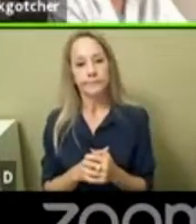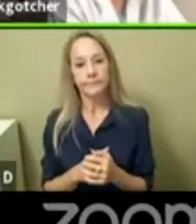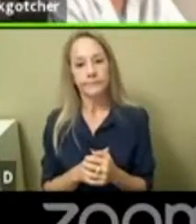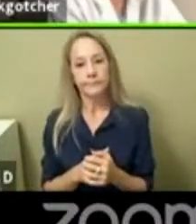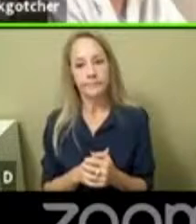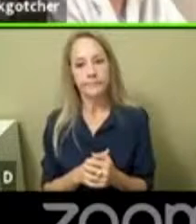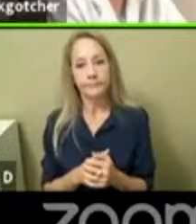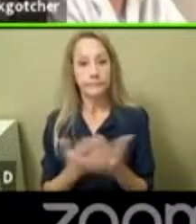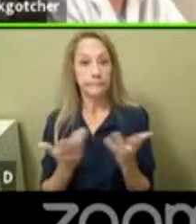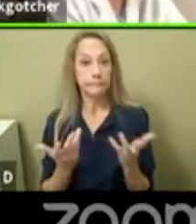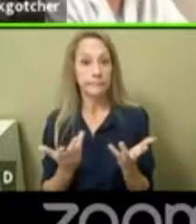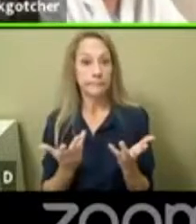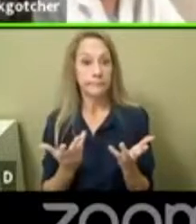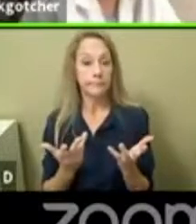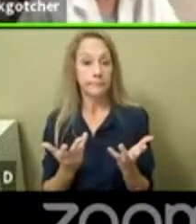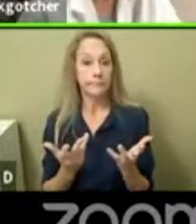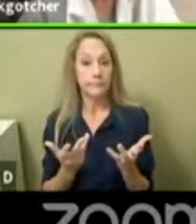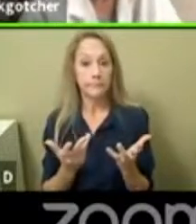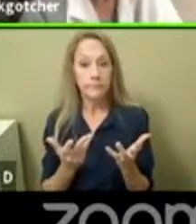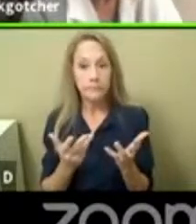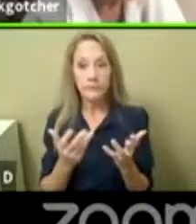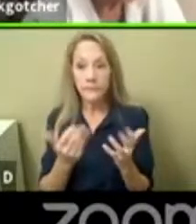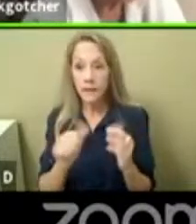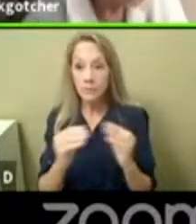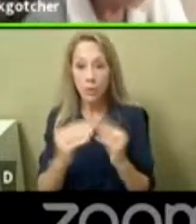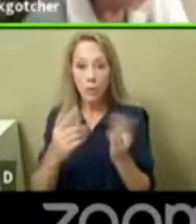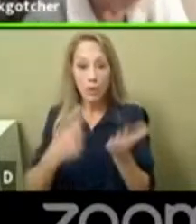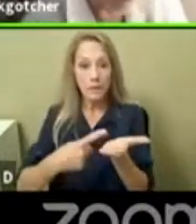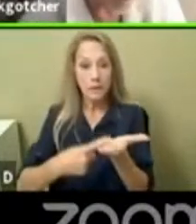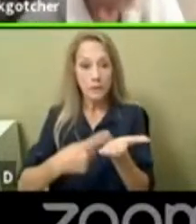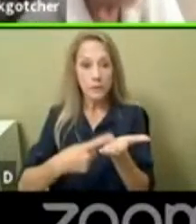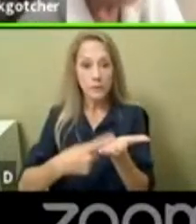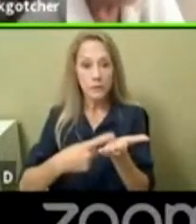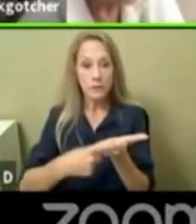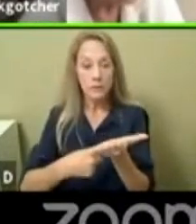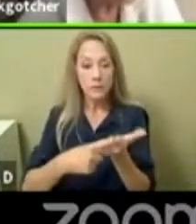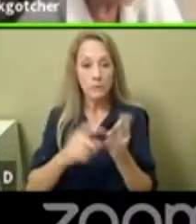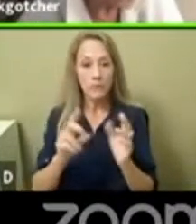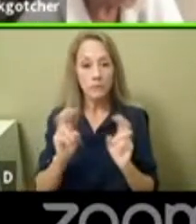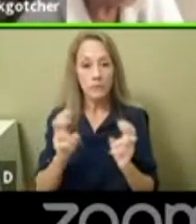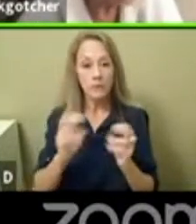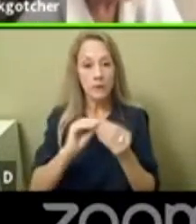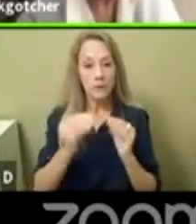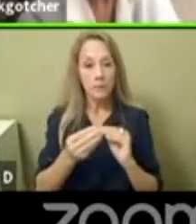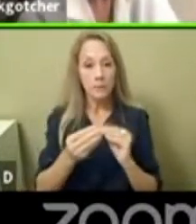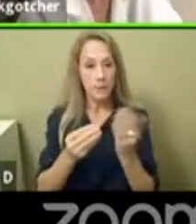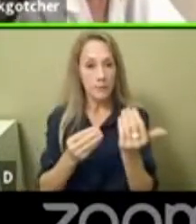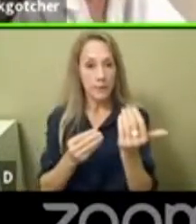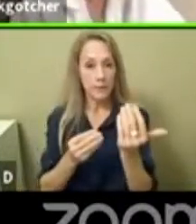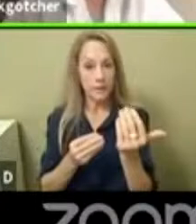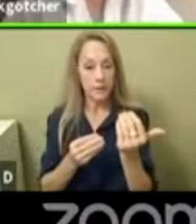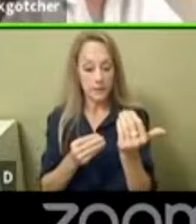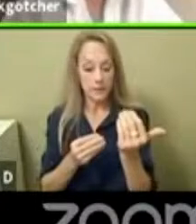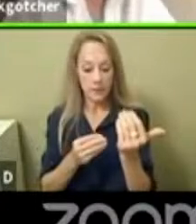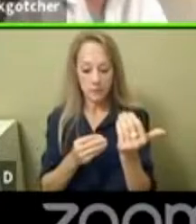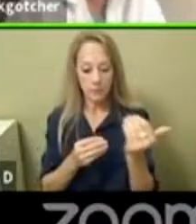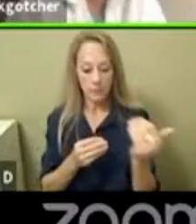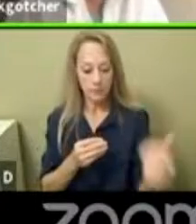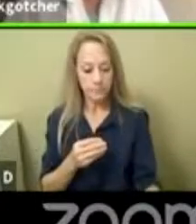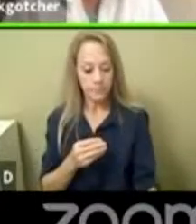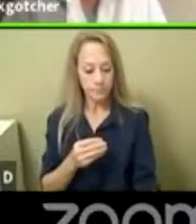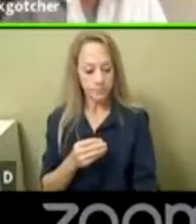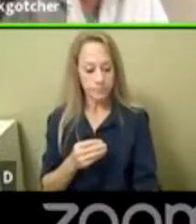So any other discussions on item 15, which is the community